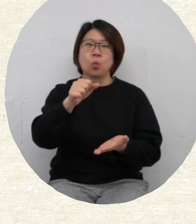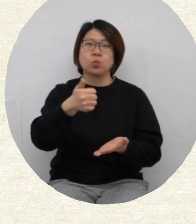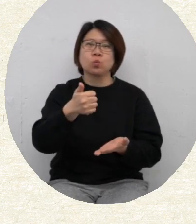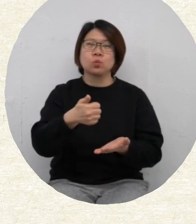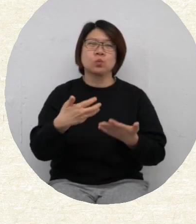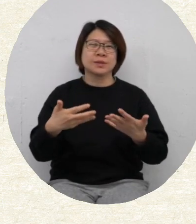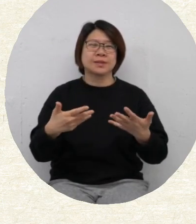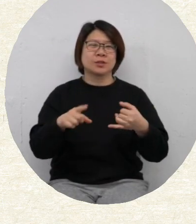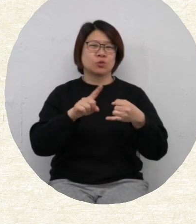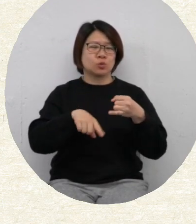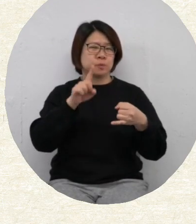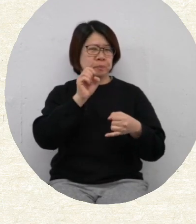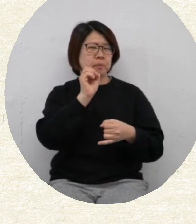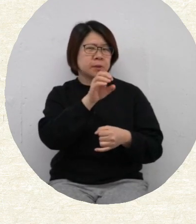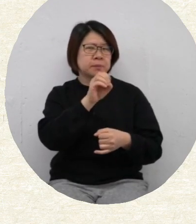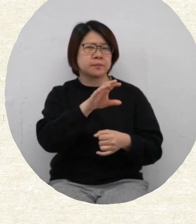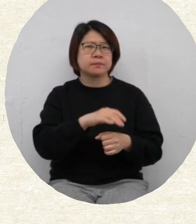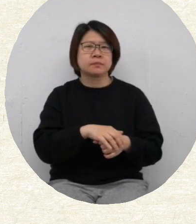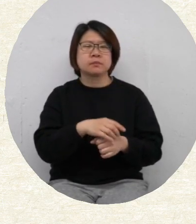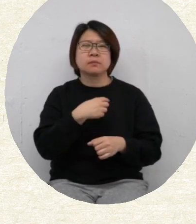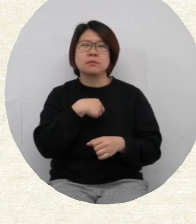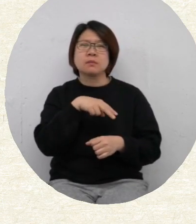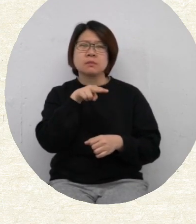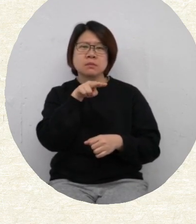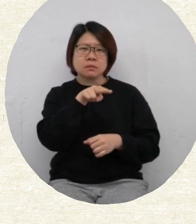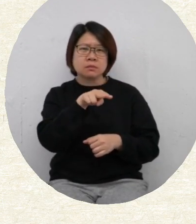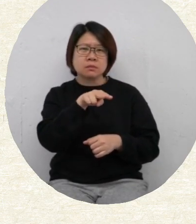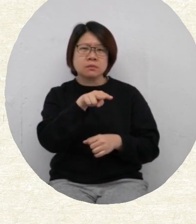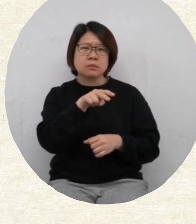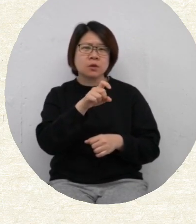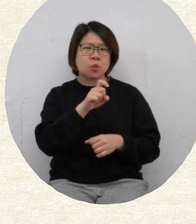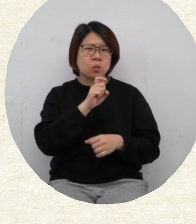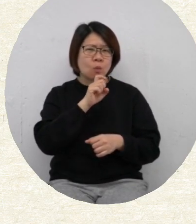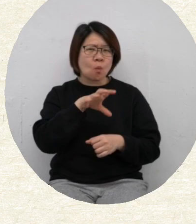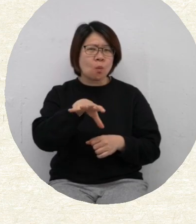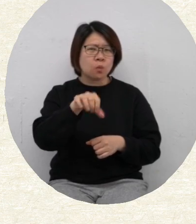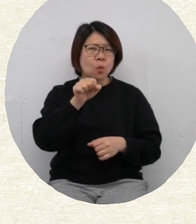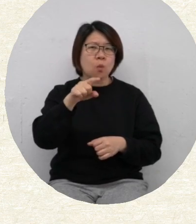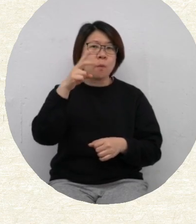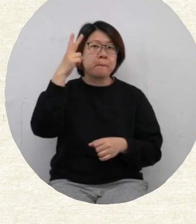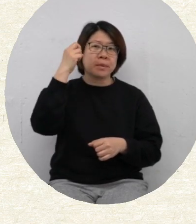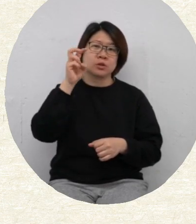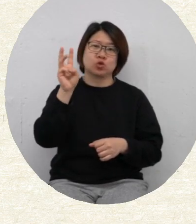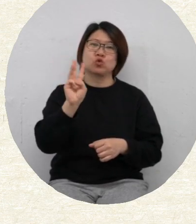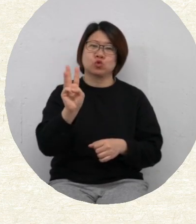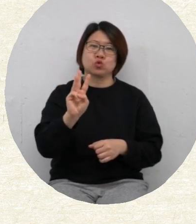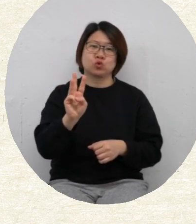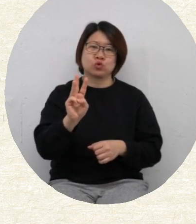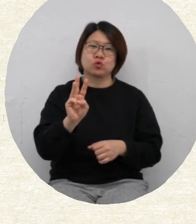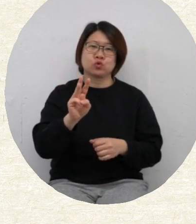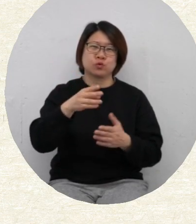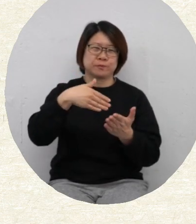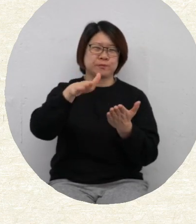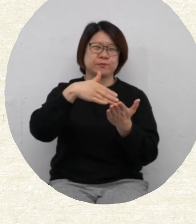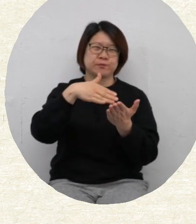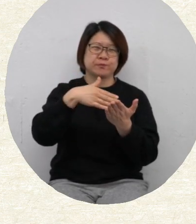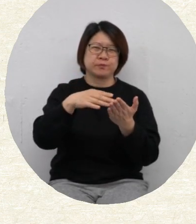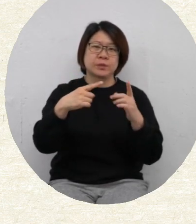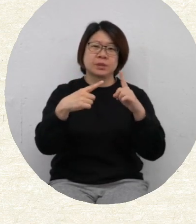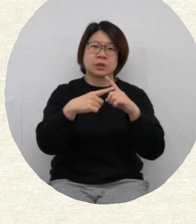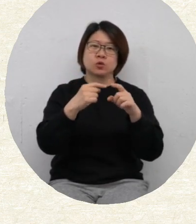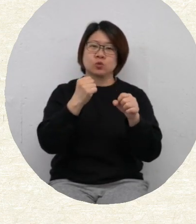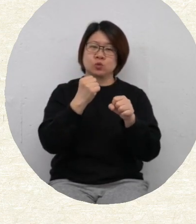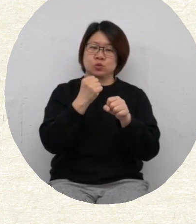it, and it prints fine. Okay, let's try it out sometime over here as well. Probably my last couple of